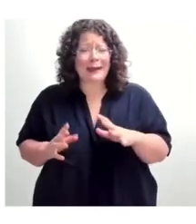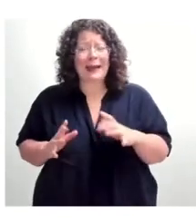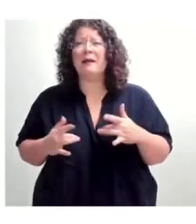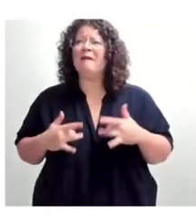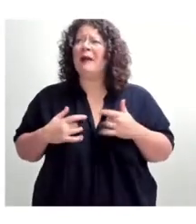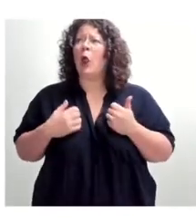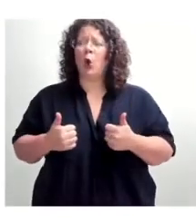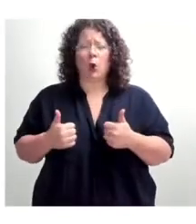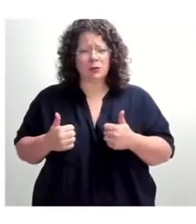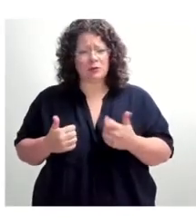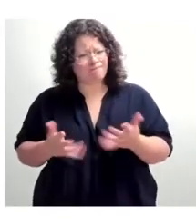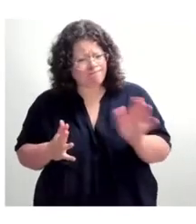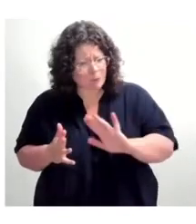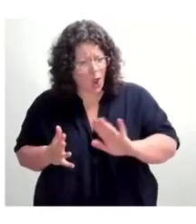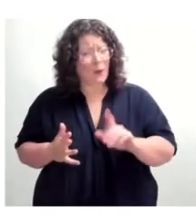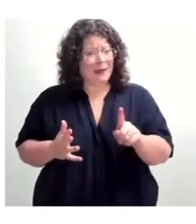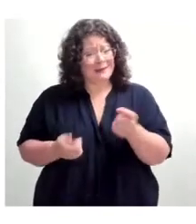add?